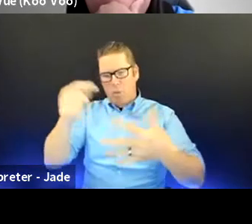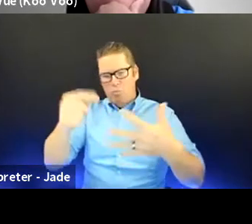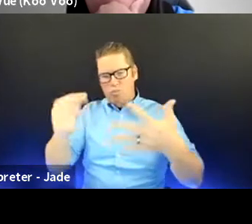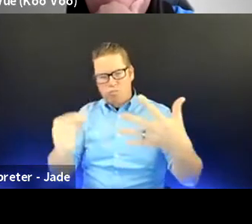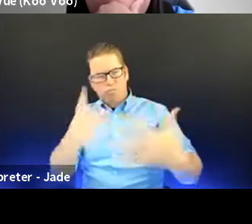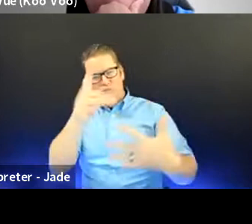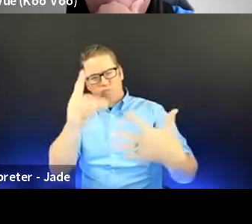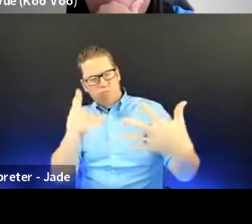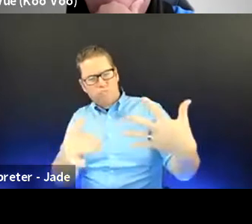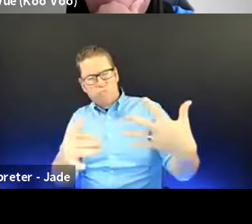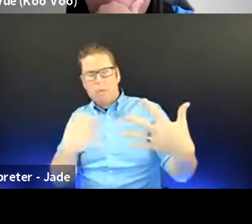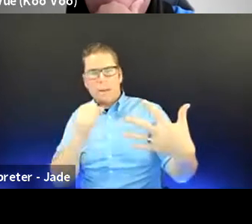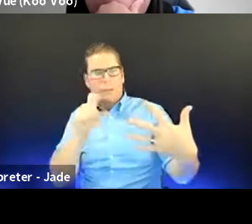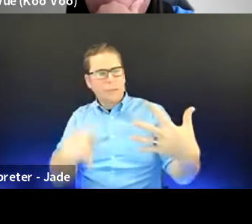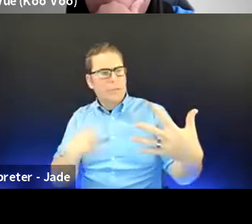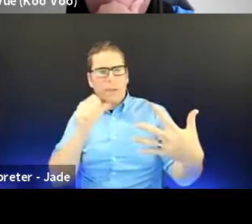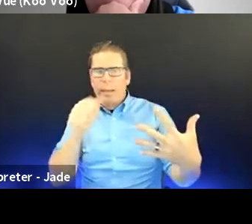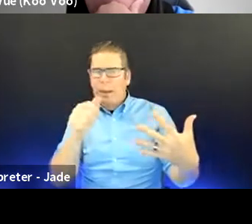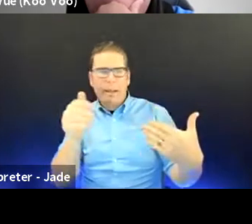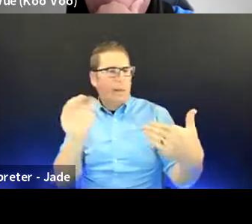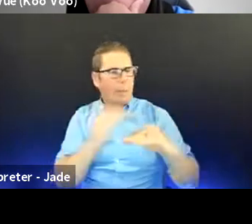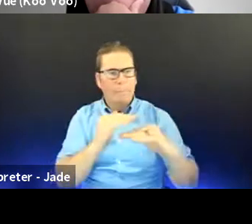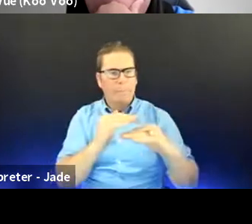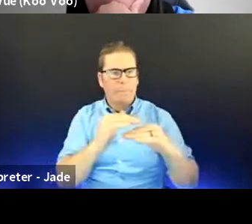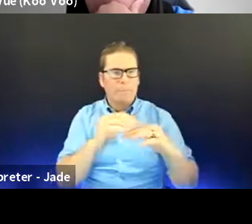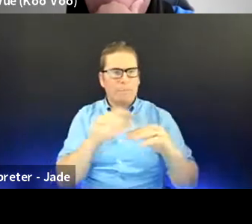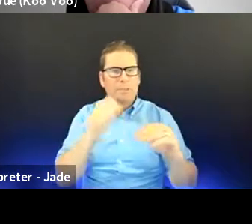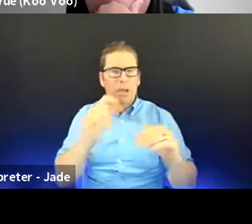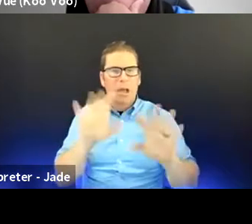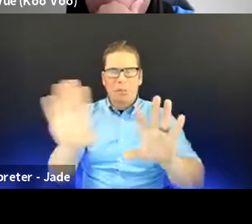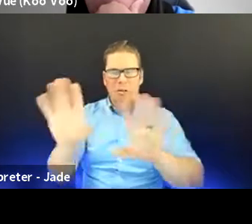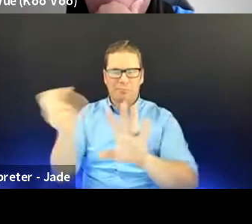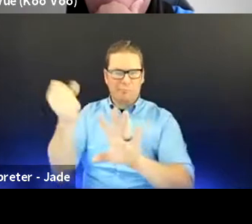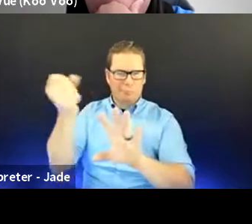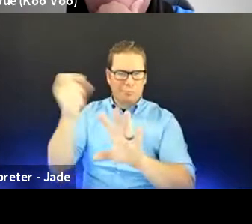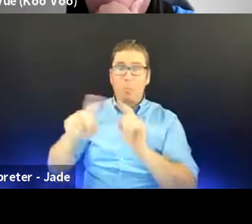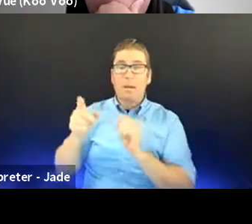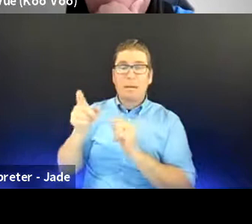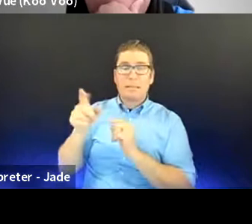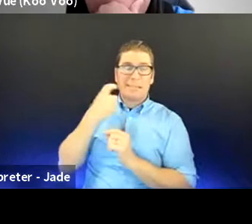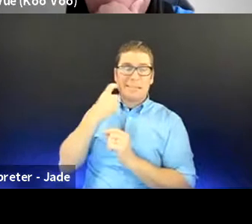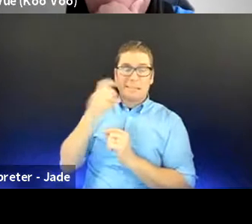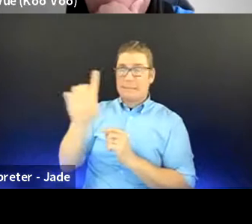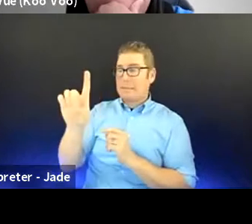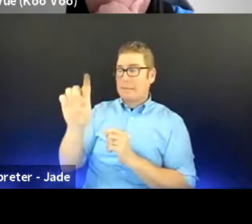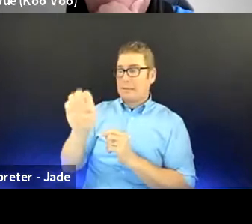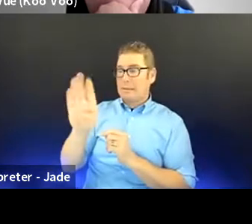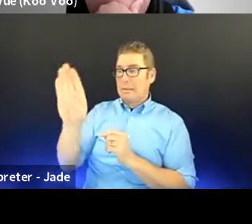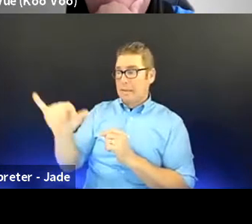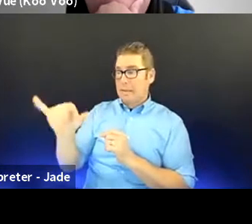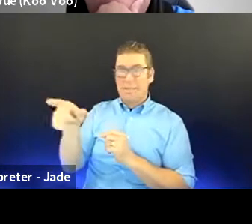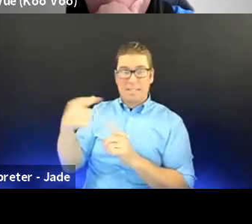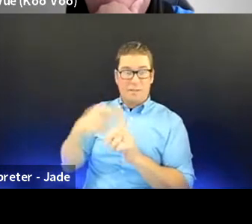wants and needs to remain local. But to Debbie's point about coming from Chicago, I can't imagine my